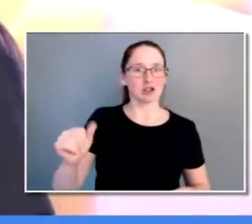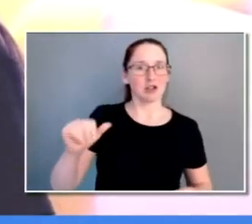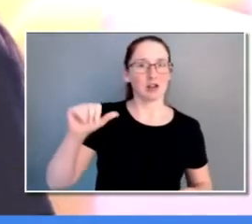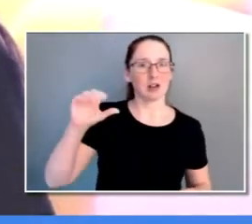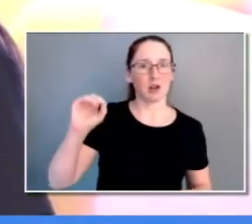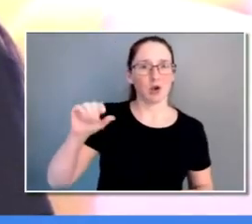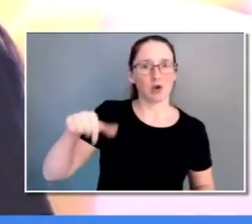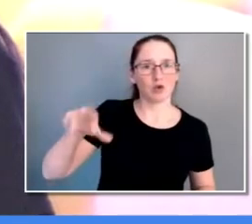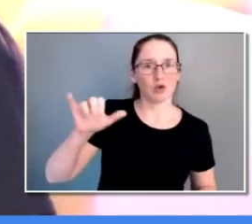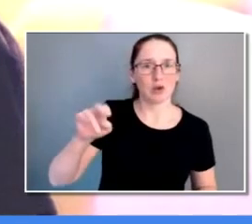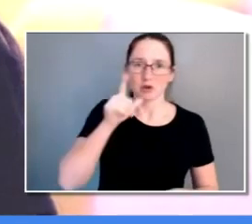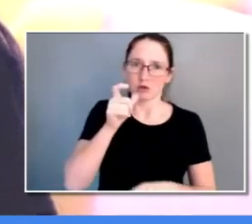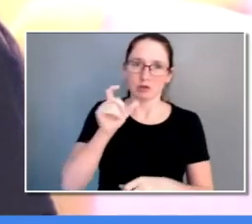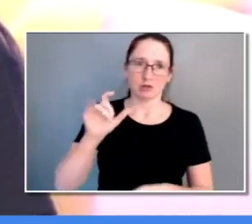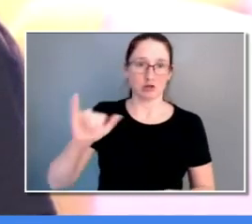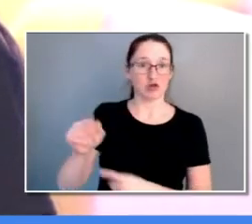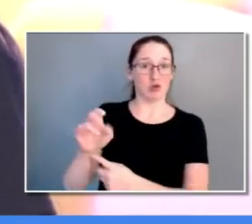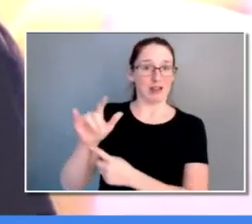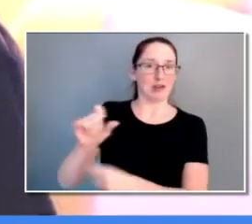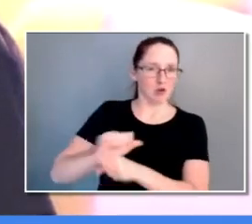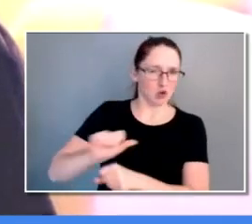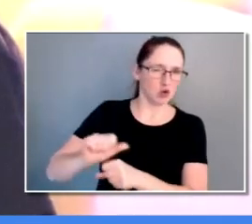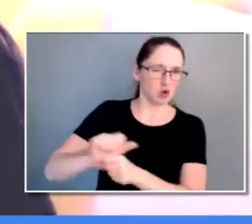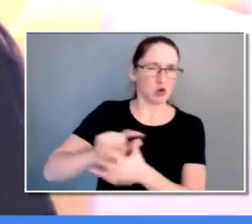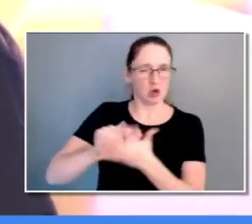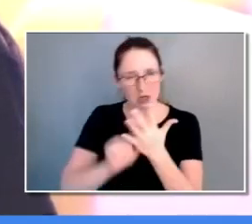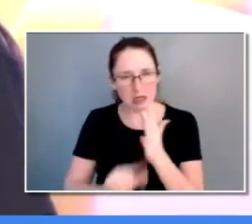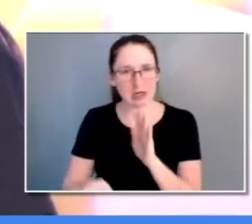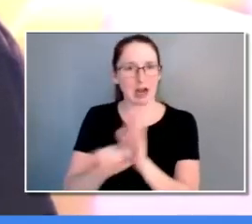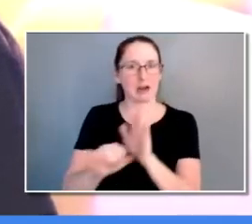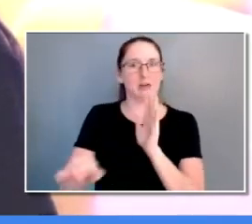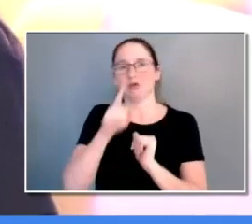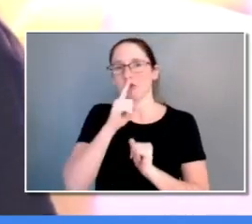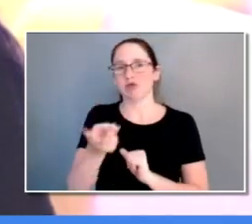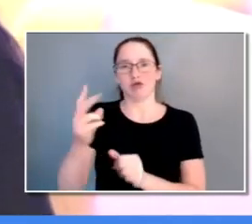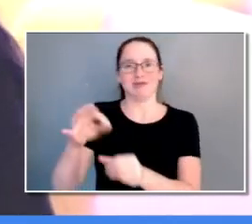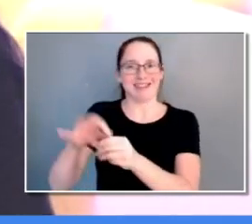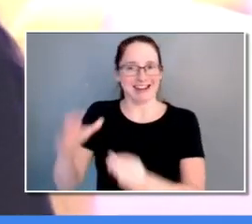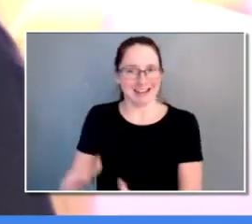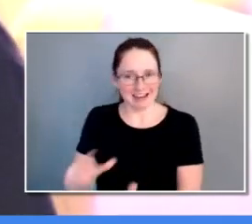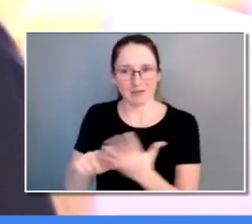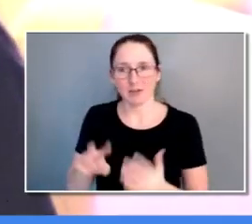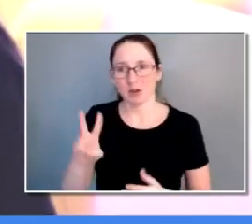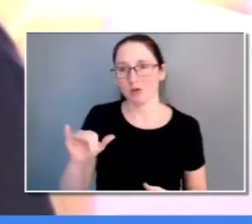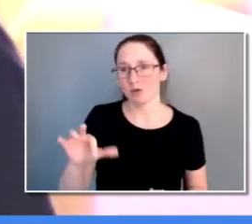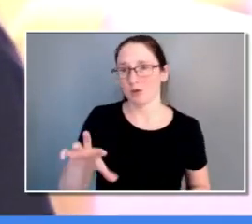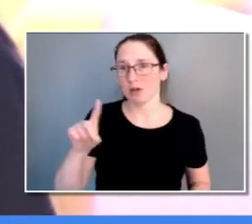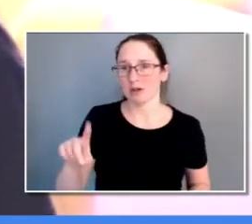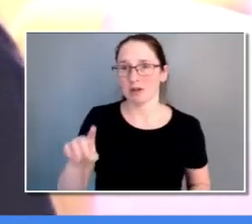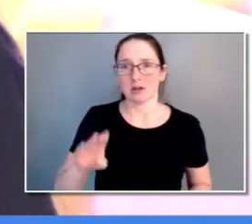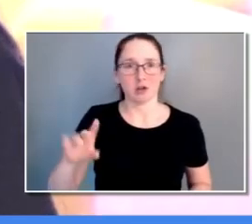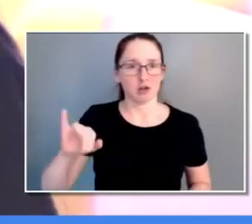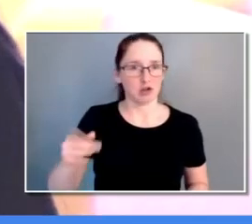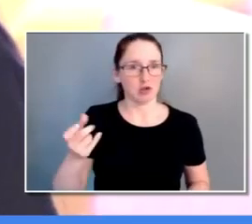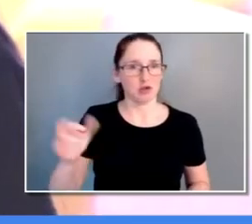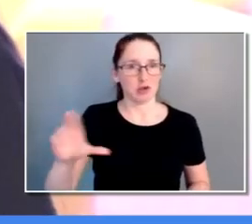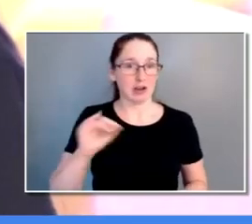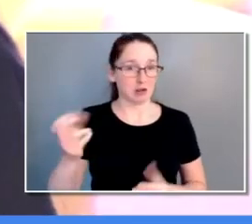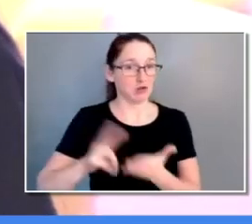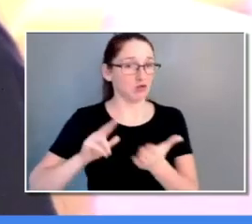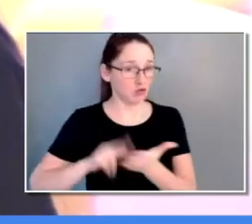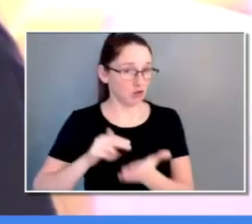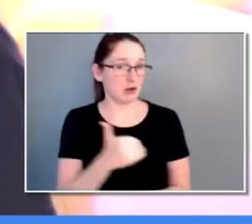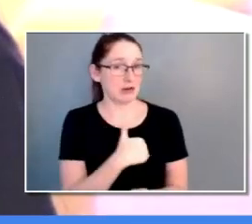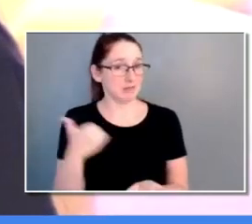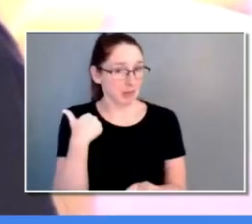worked tirelessly to identify two outstanding candidates, Willard Bill Jr., an enrolled member of the Muckleshoot